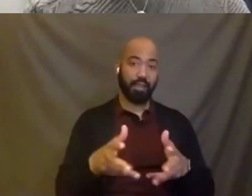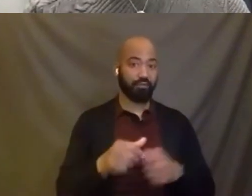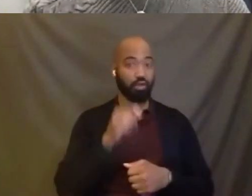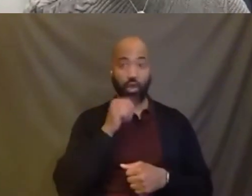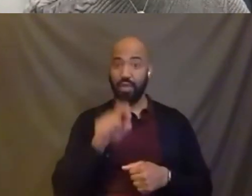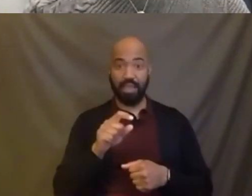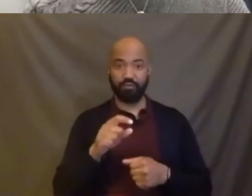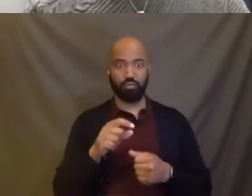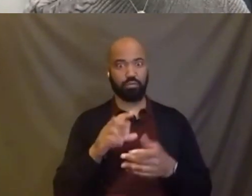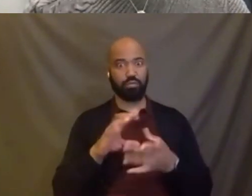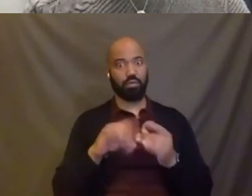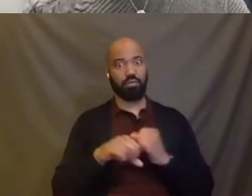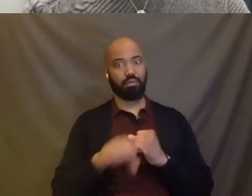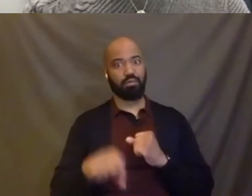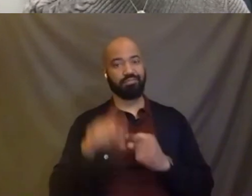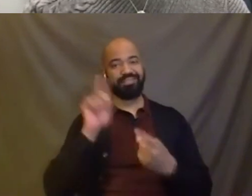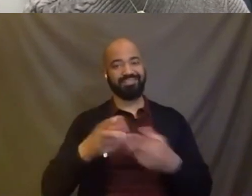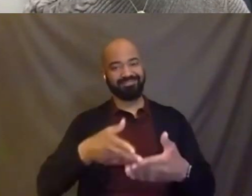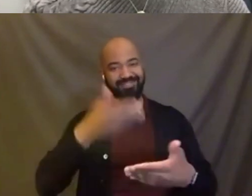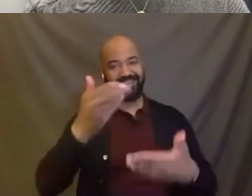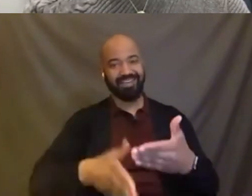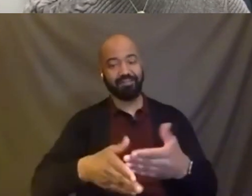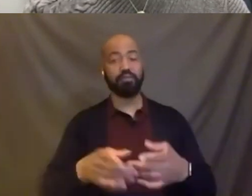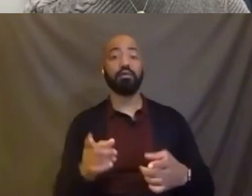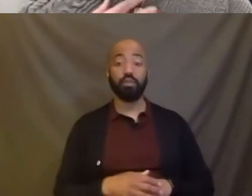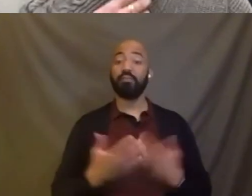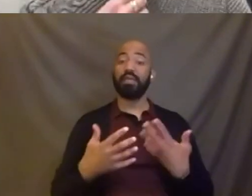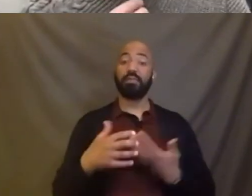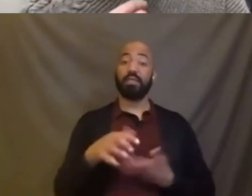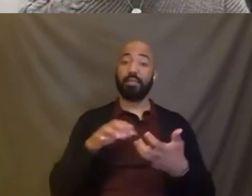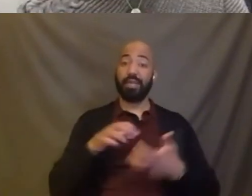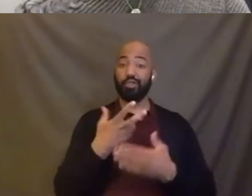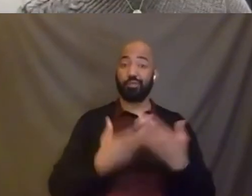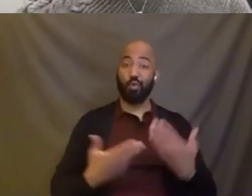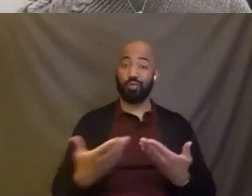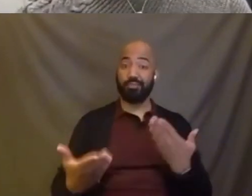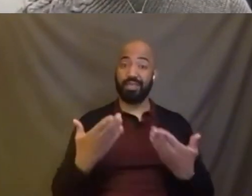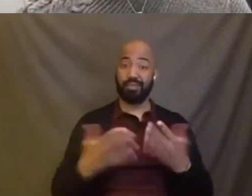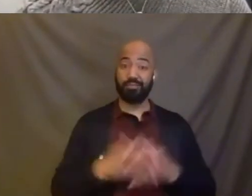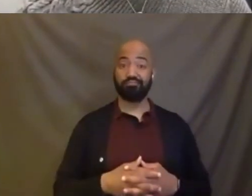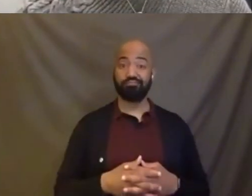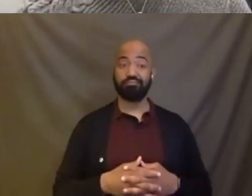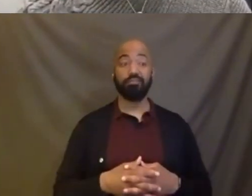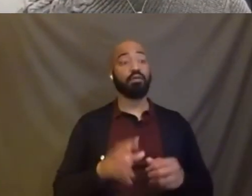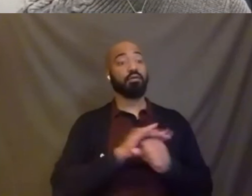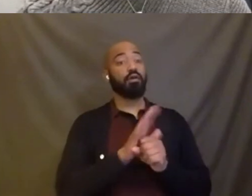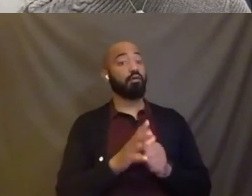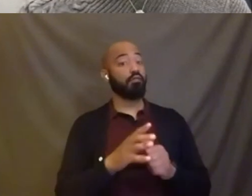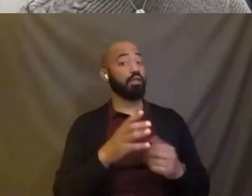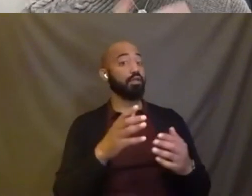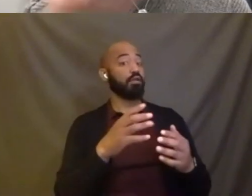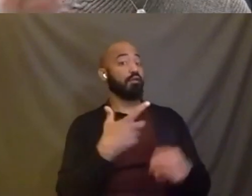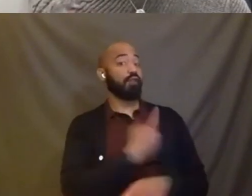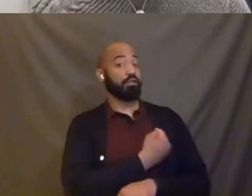10 minutes, but what are some other questions? There have been a lot of really great questions. There's so much about our COVID vaccines and